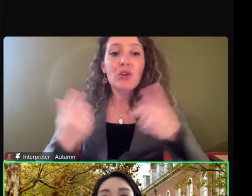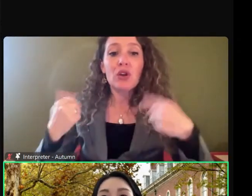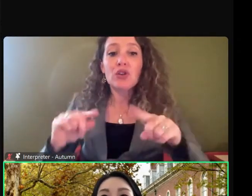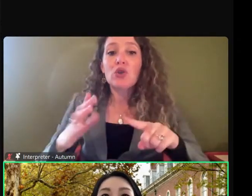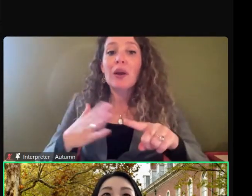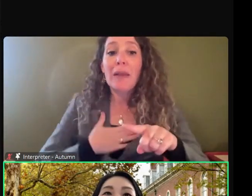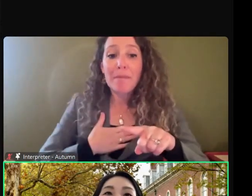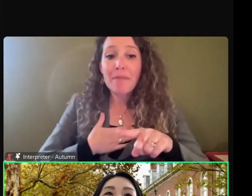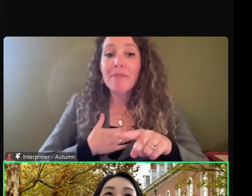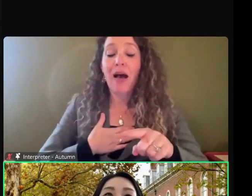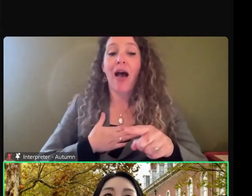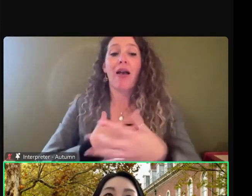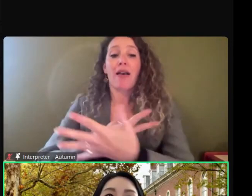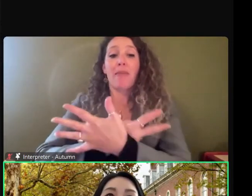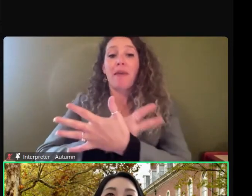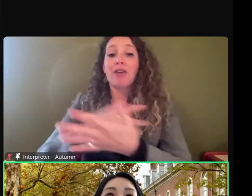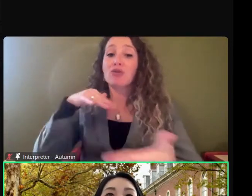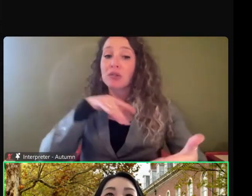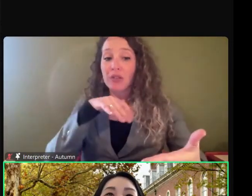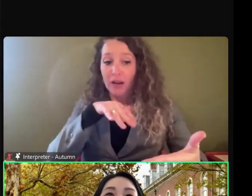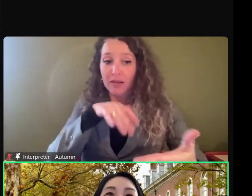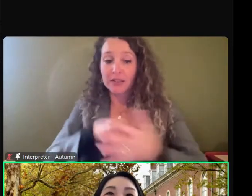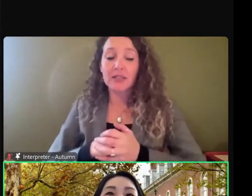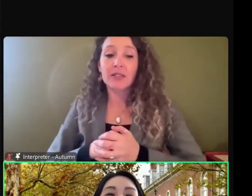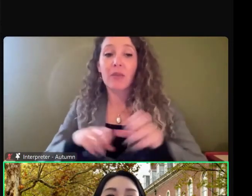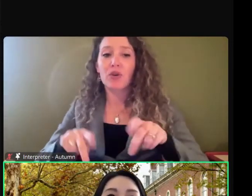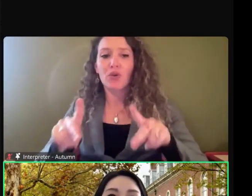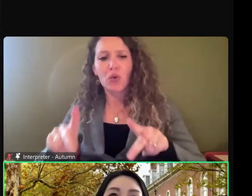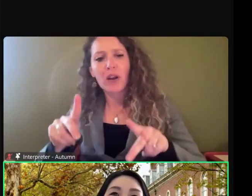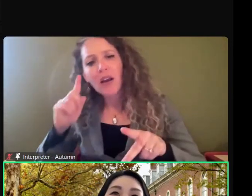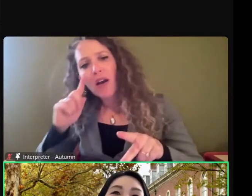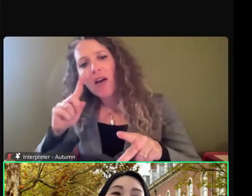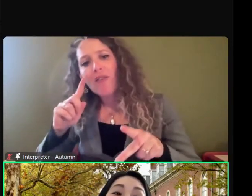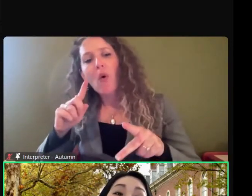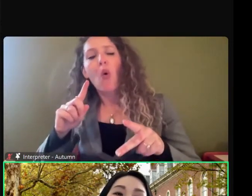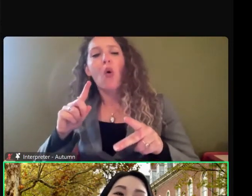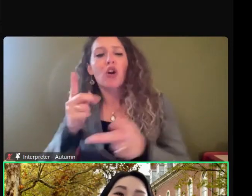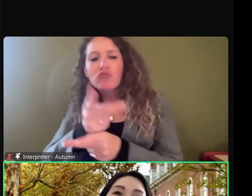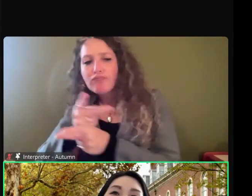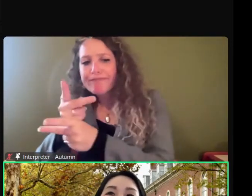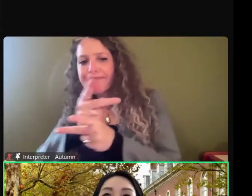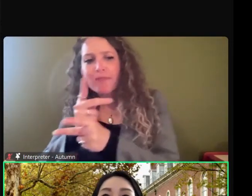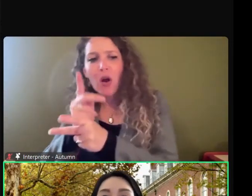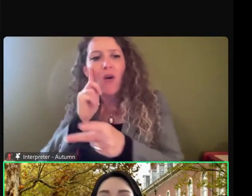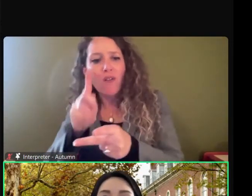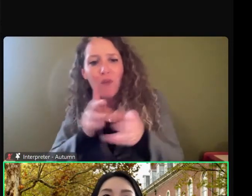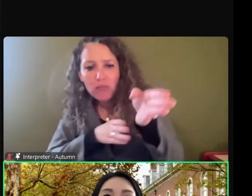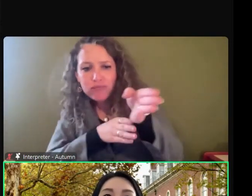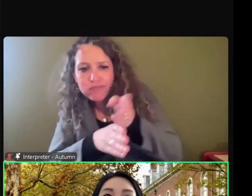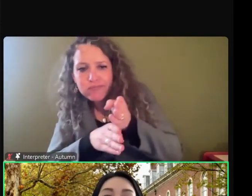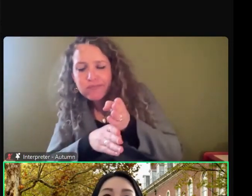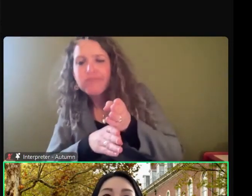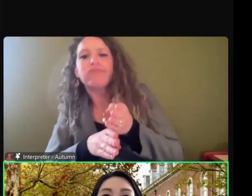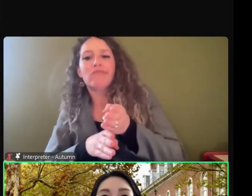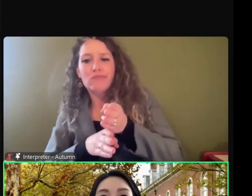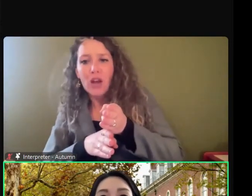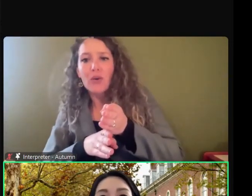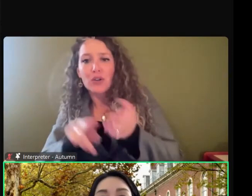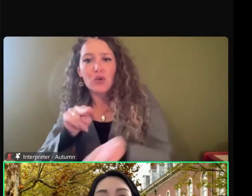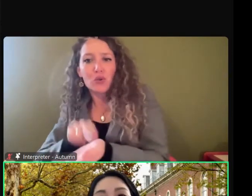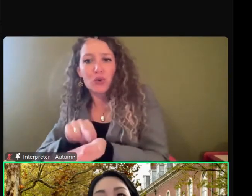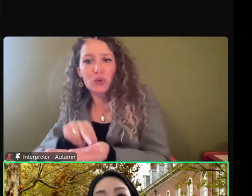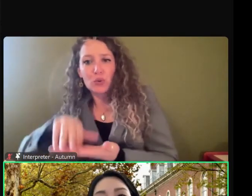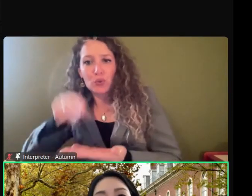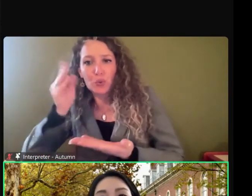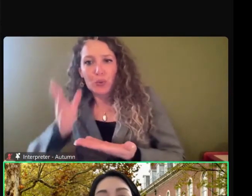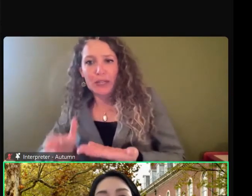also had the opportunity to supervise clinical practicums for undergraduate nursing students. Later,